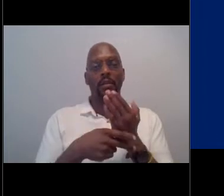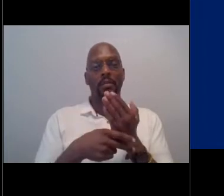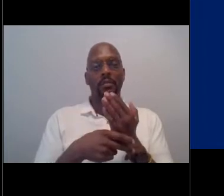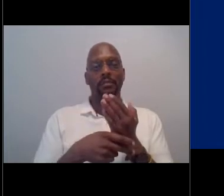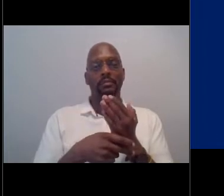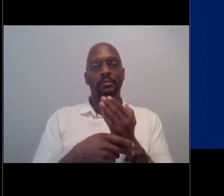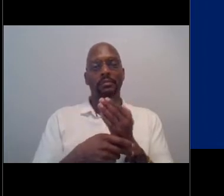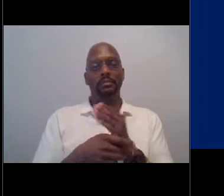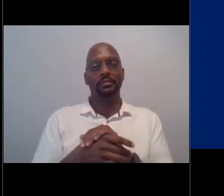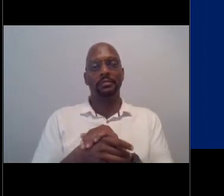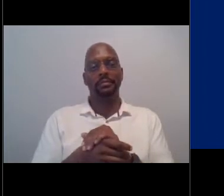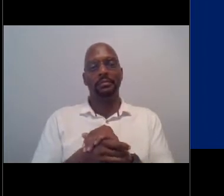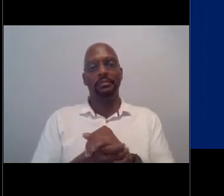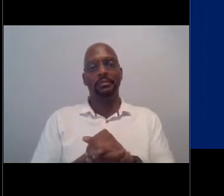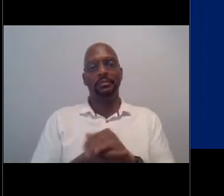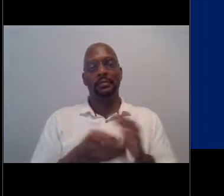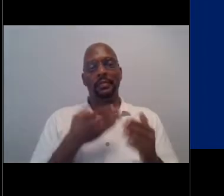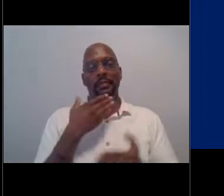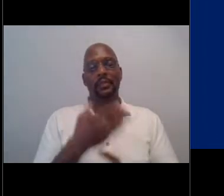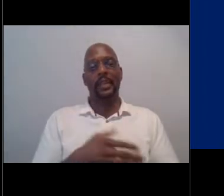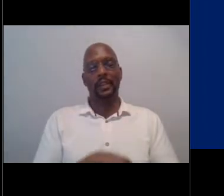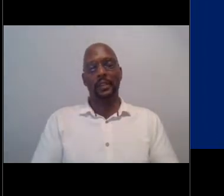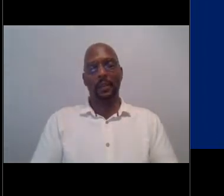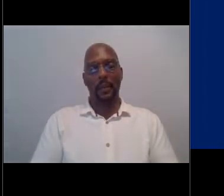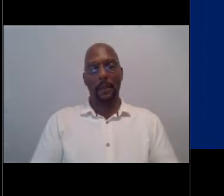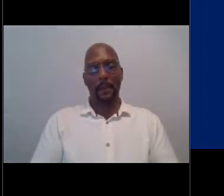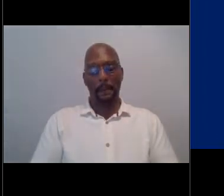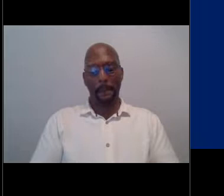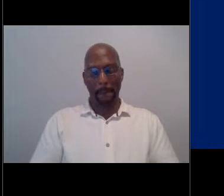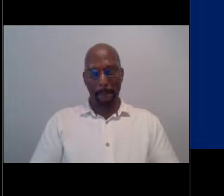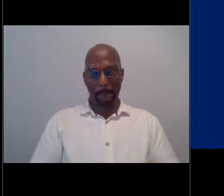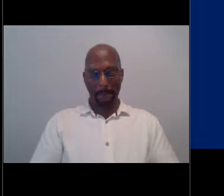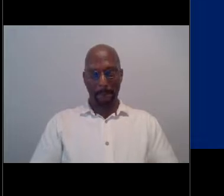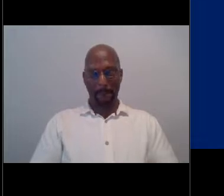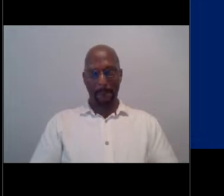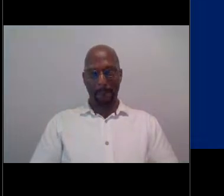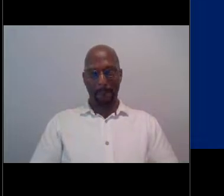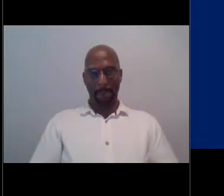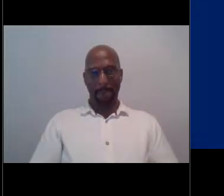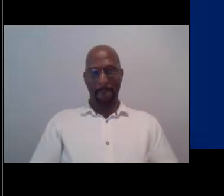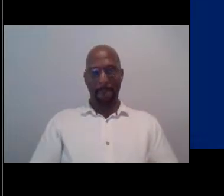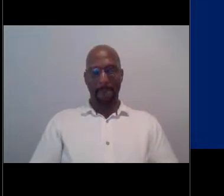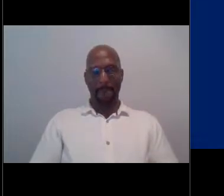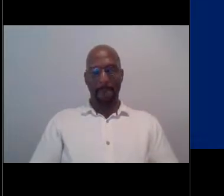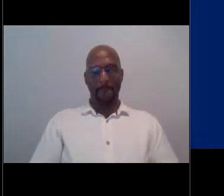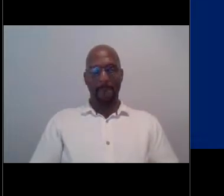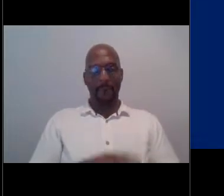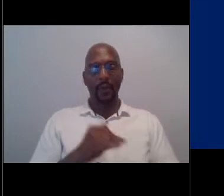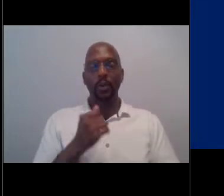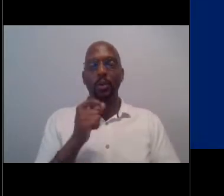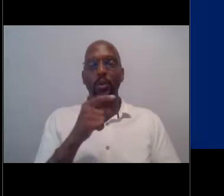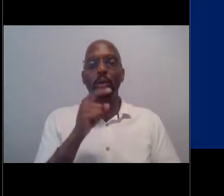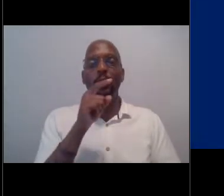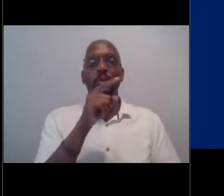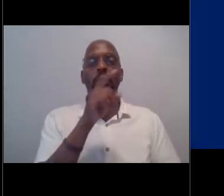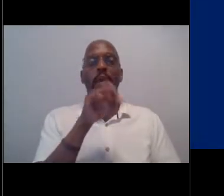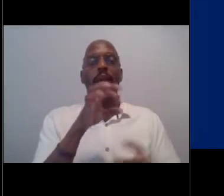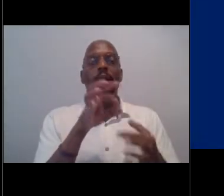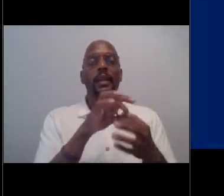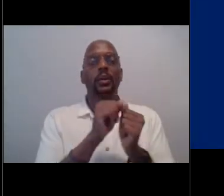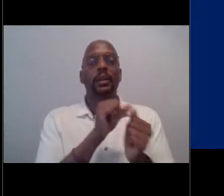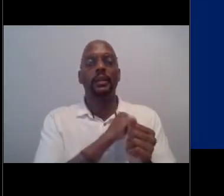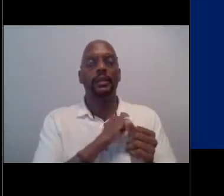So thank you. Thank you. Perhaps you can coordinate with our professional staff on when we should have updates on